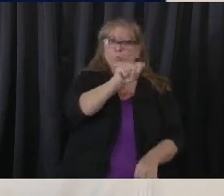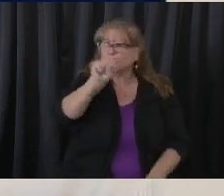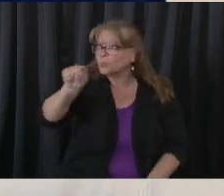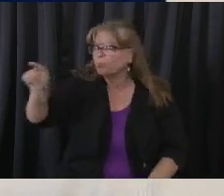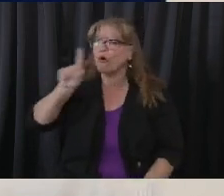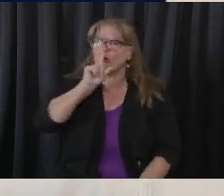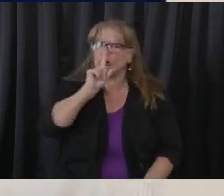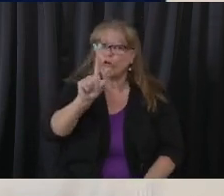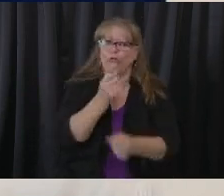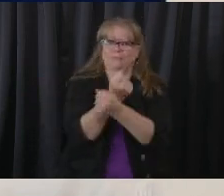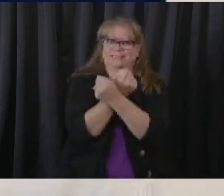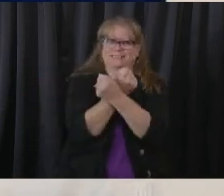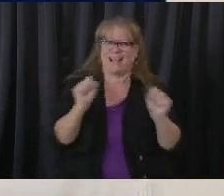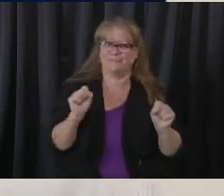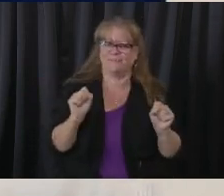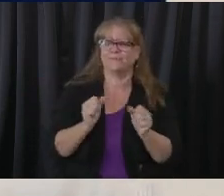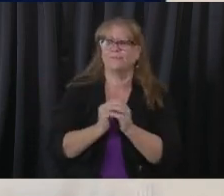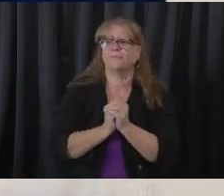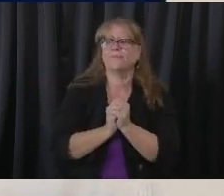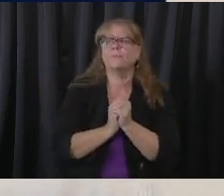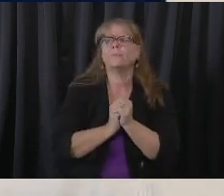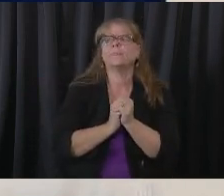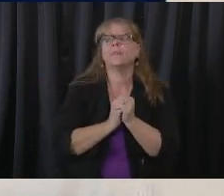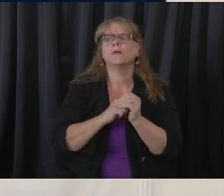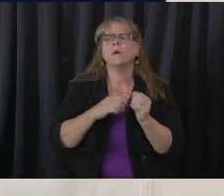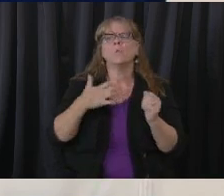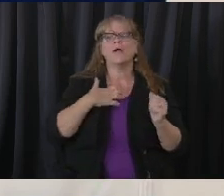state to be able to ask questions. We are at